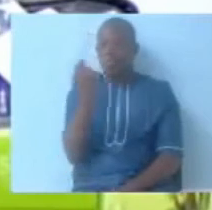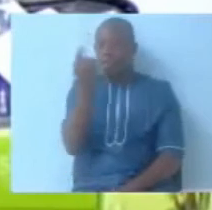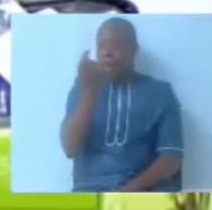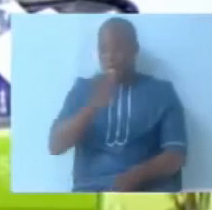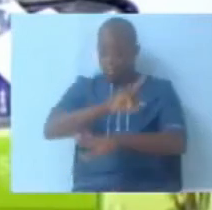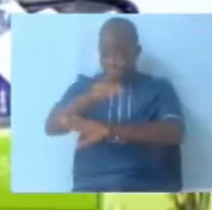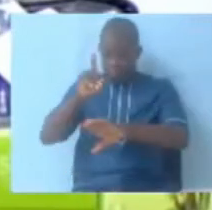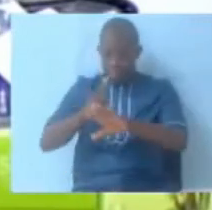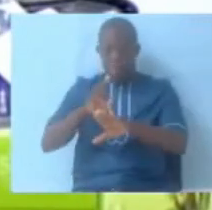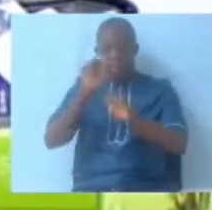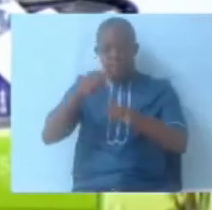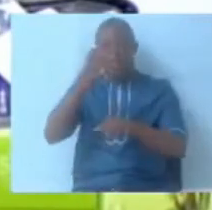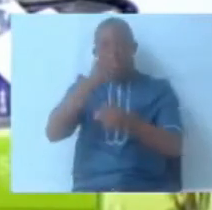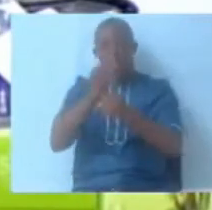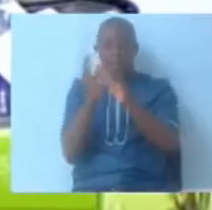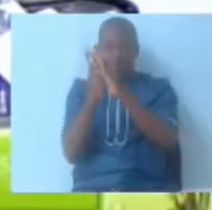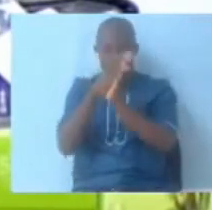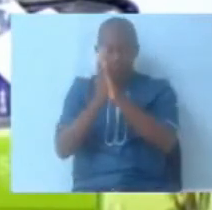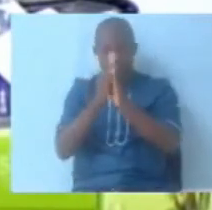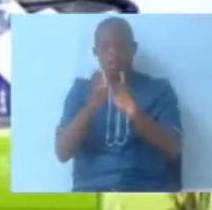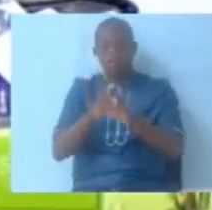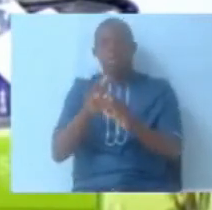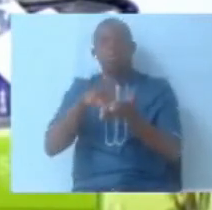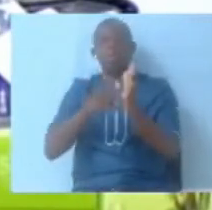raised would have been in the Supreme Court.